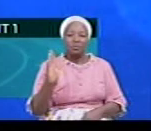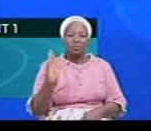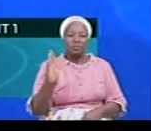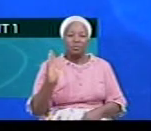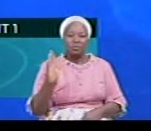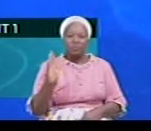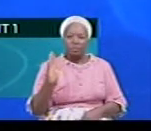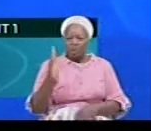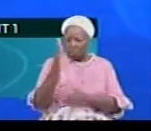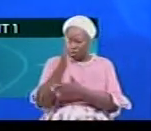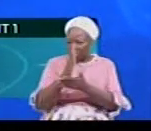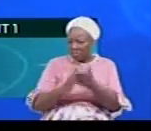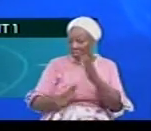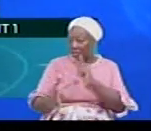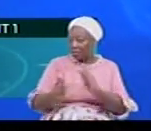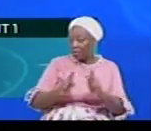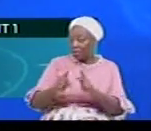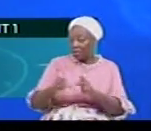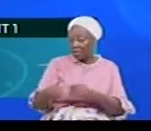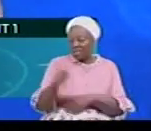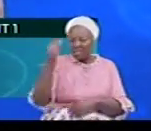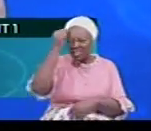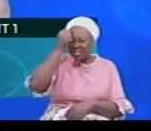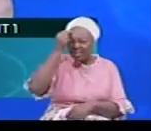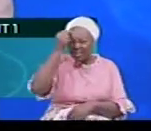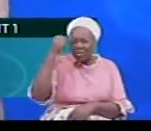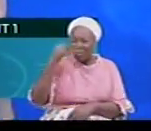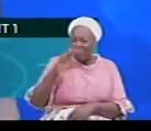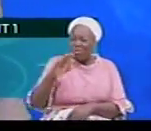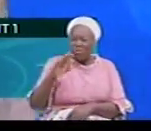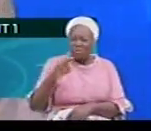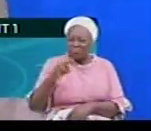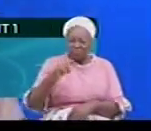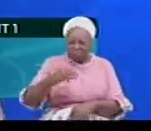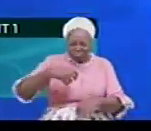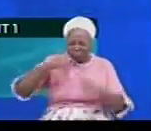Some people, they think of harsh mercy.